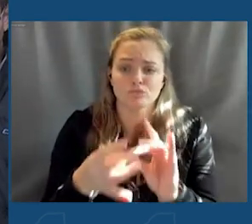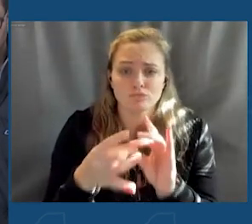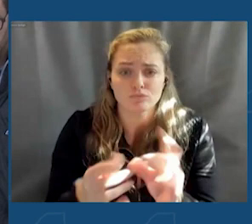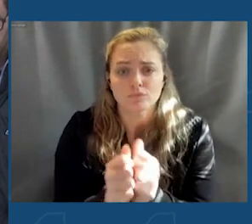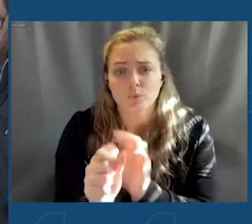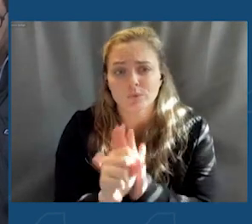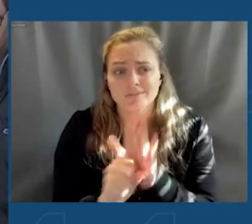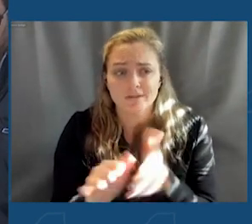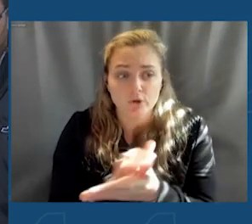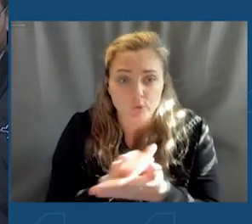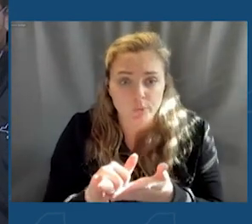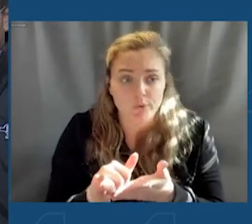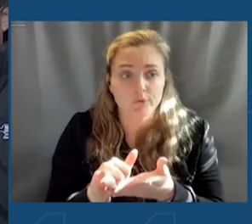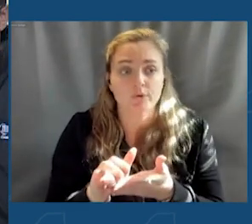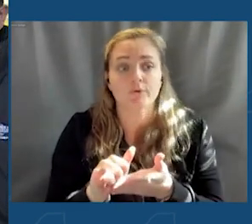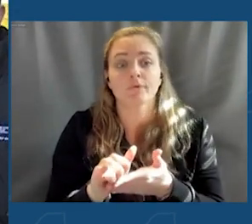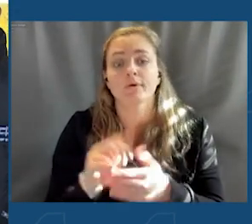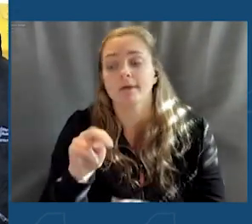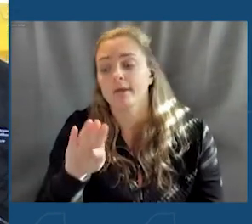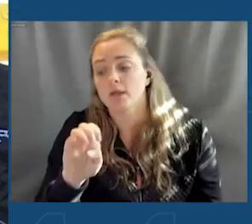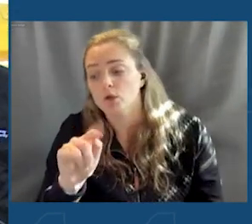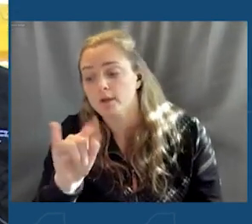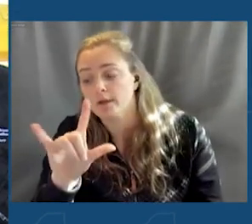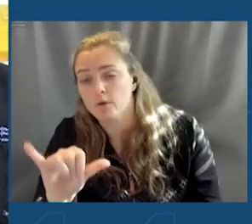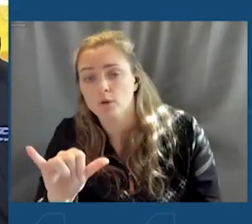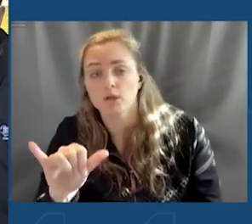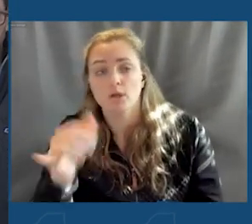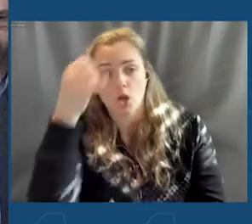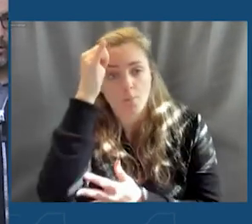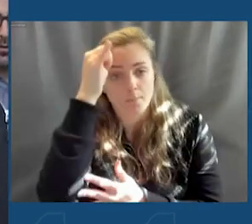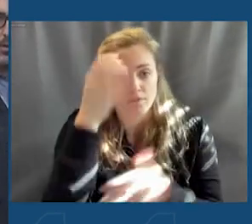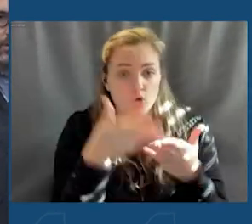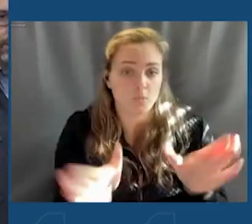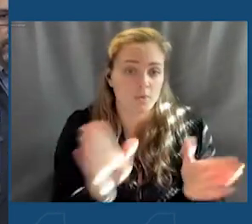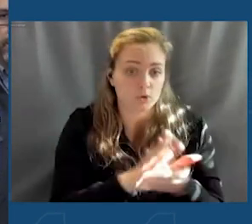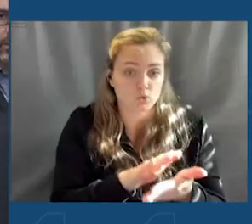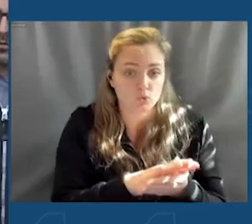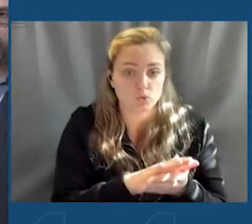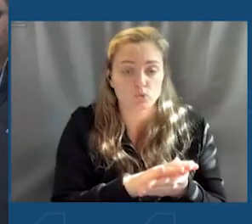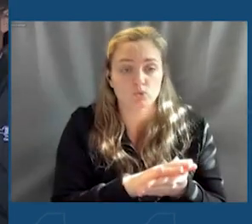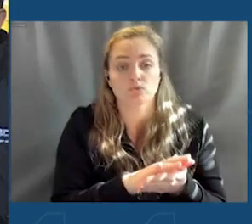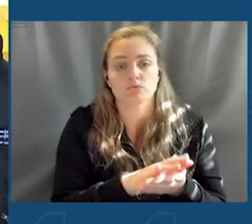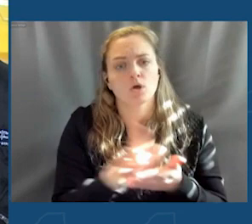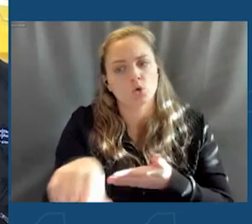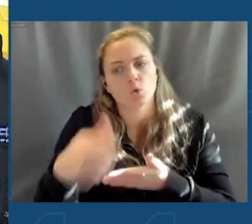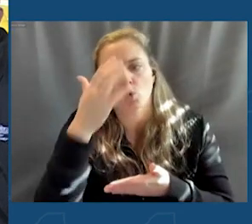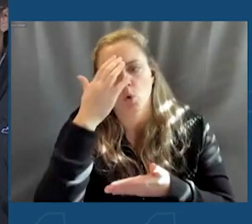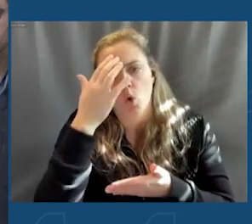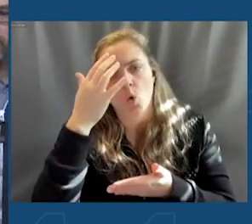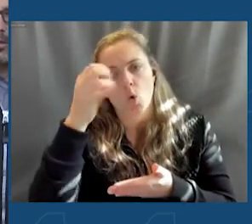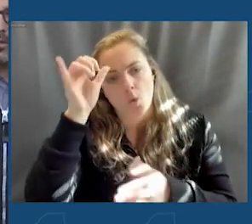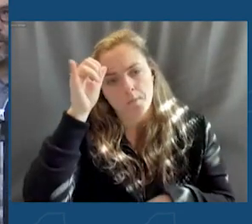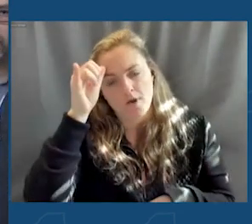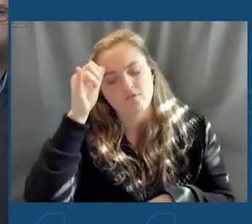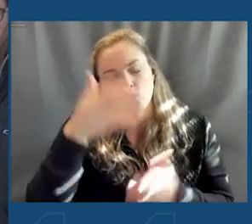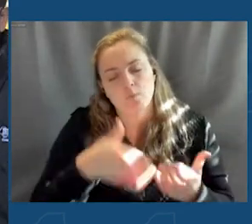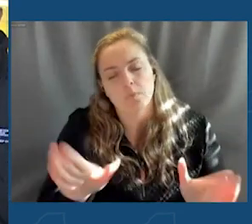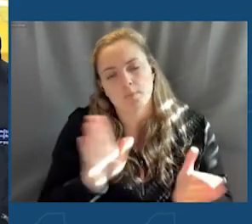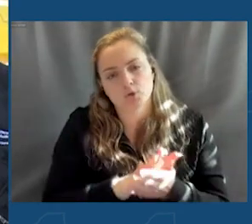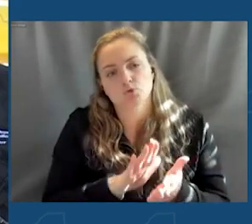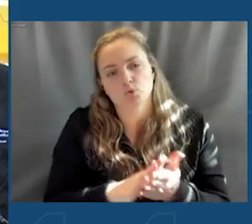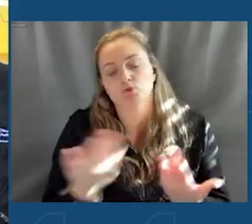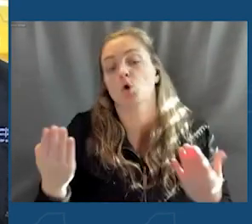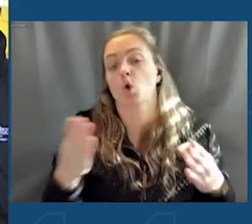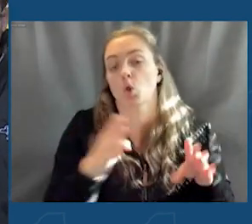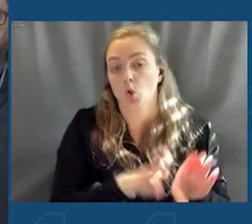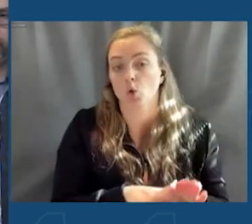of New York, with Erie County, with the Buffalo Public Schools. As you know, the Buffalo Public Schools are